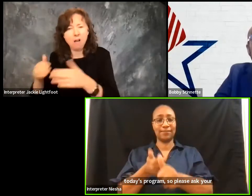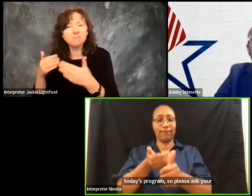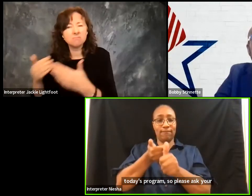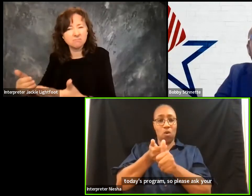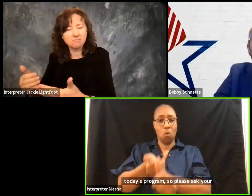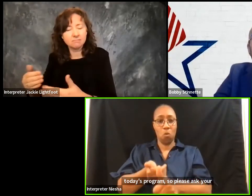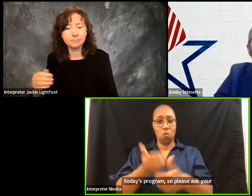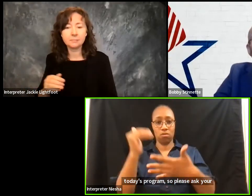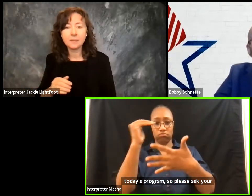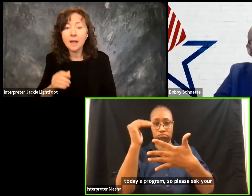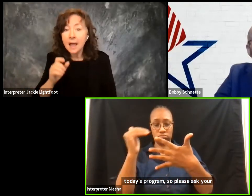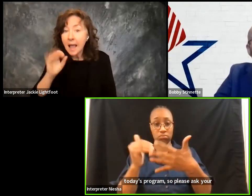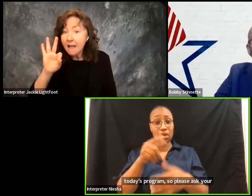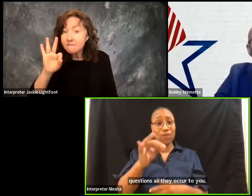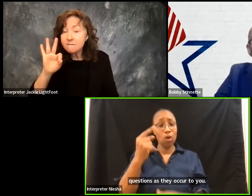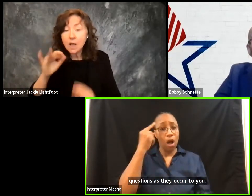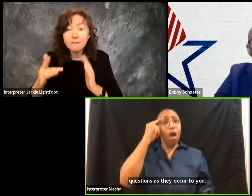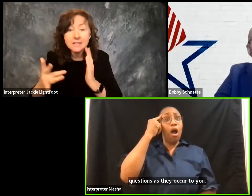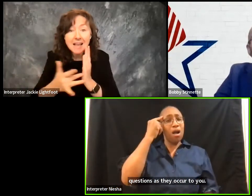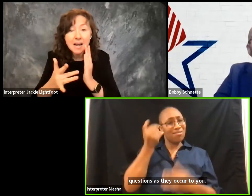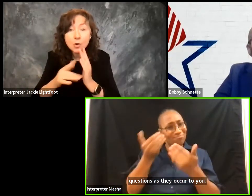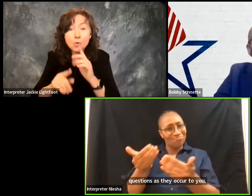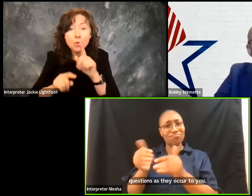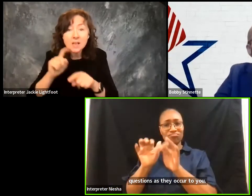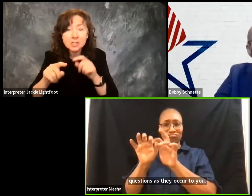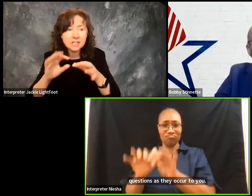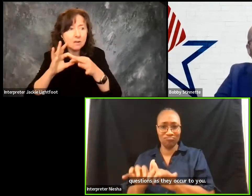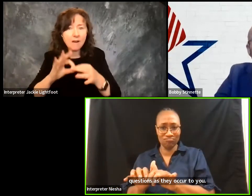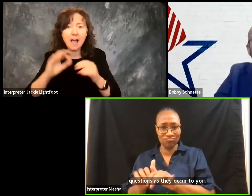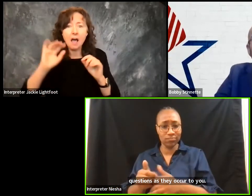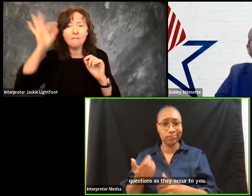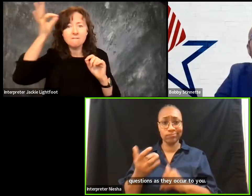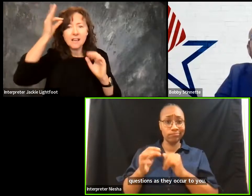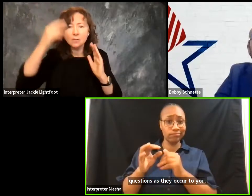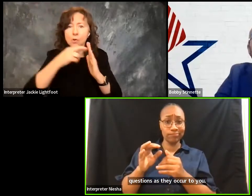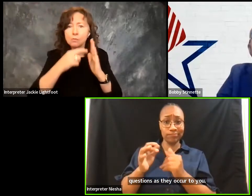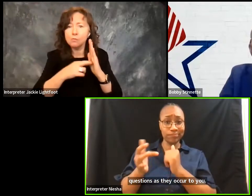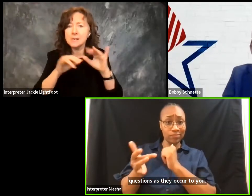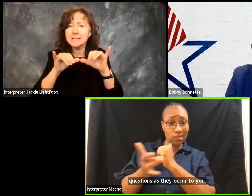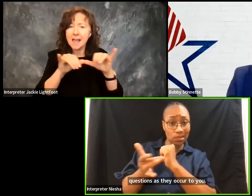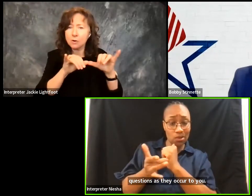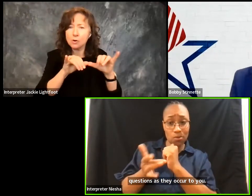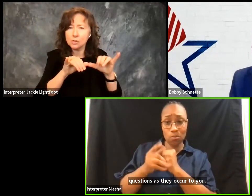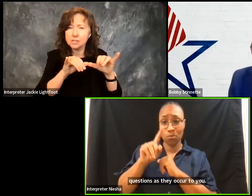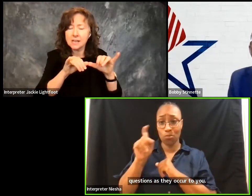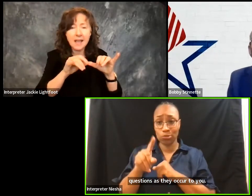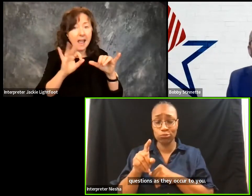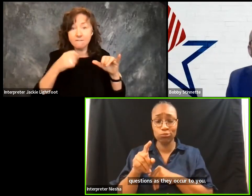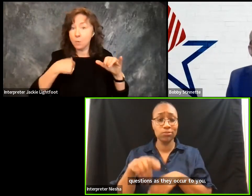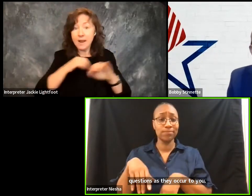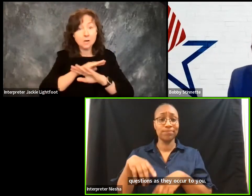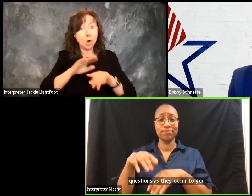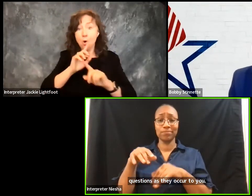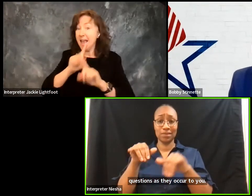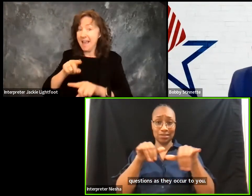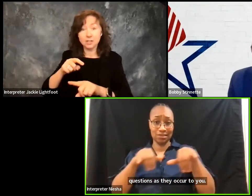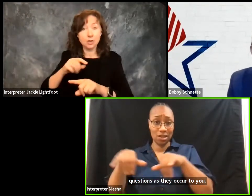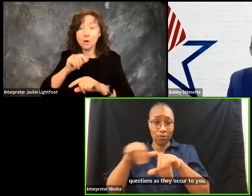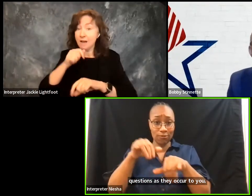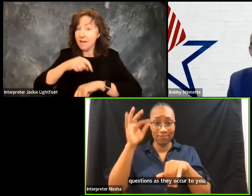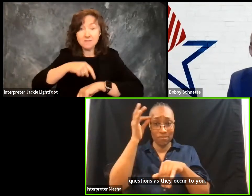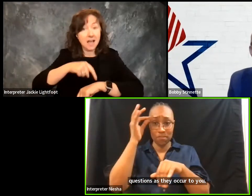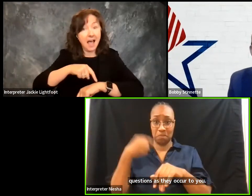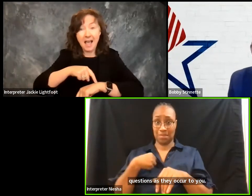technical questions about the federal standards that we will be reviewing today and we don't get to your questions, the